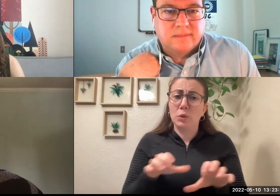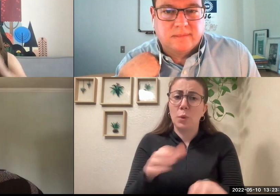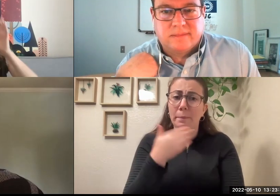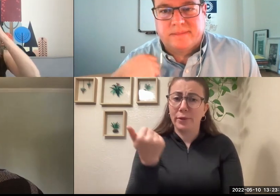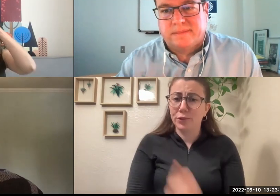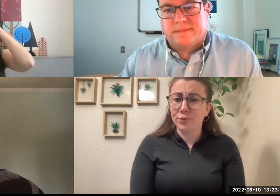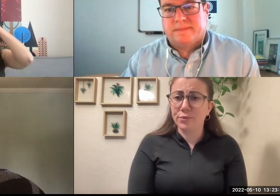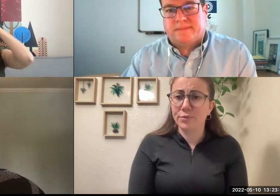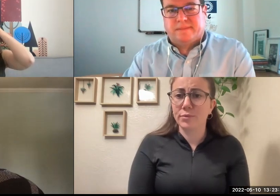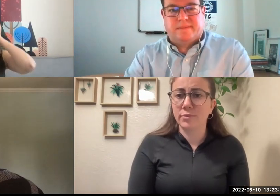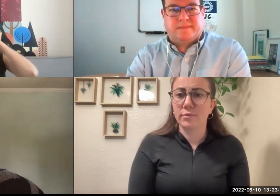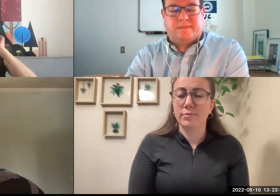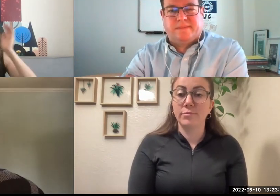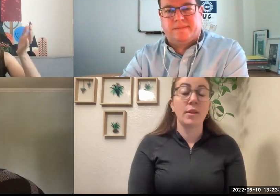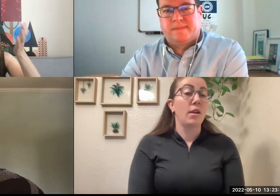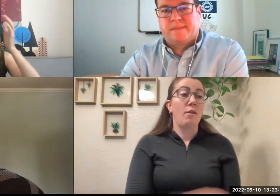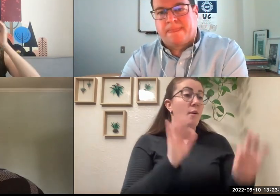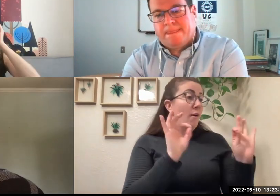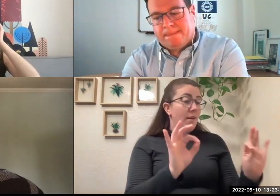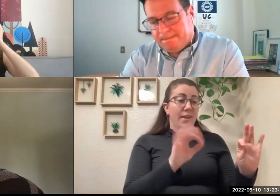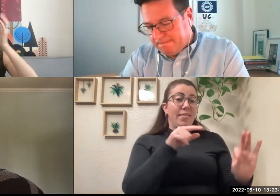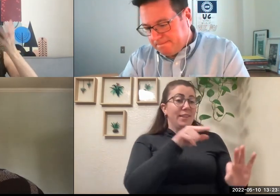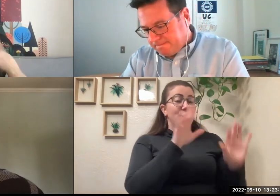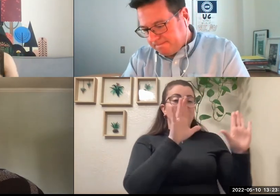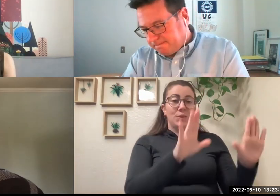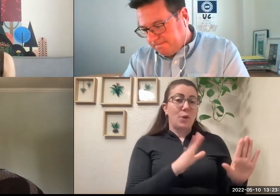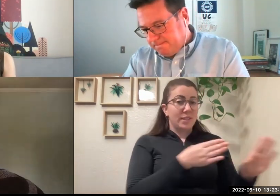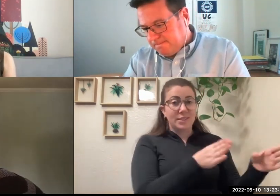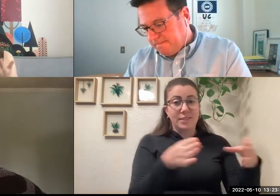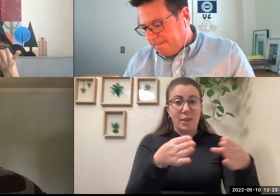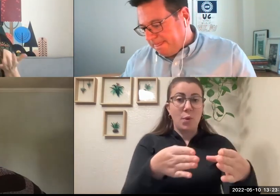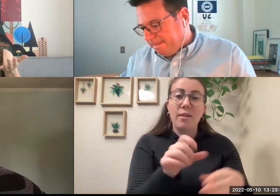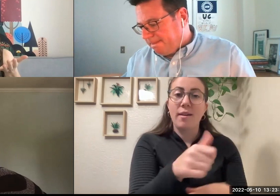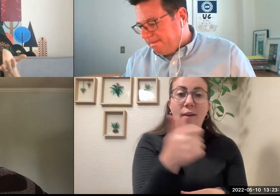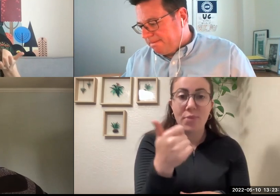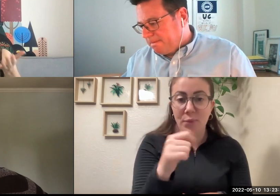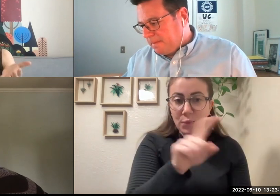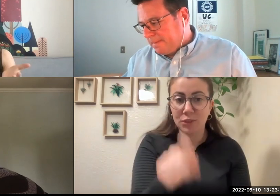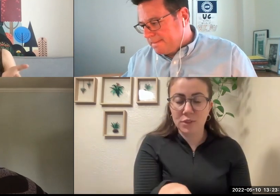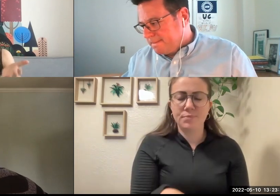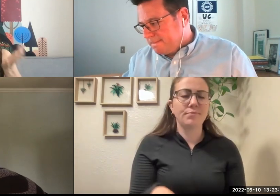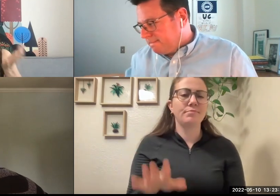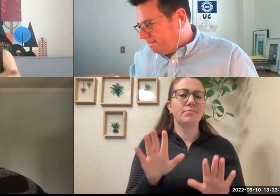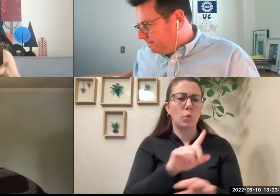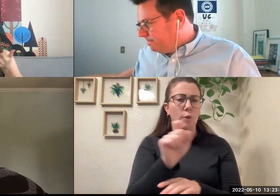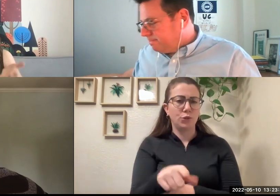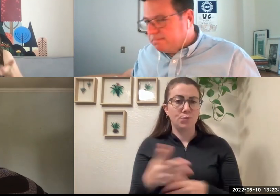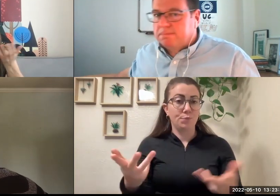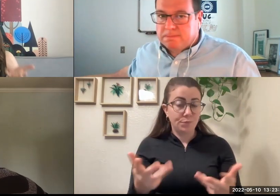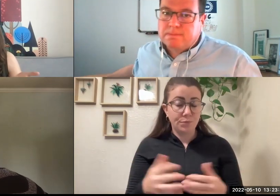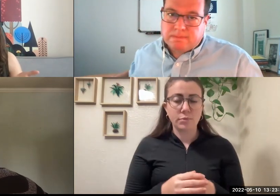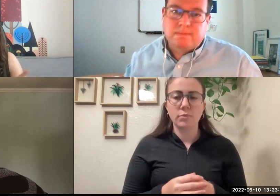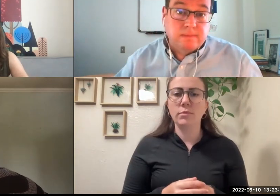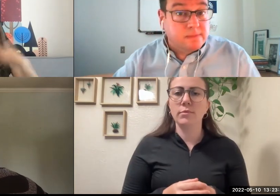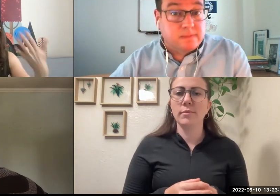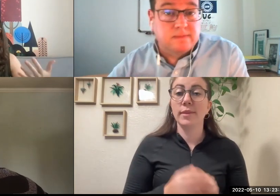is a great segue into another question that one of our students asked, which is what can be done at the federal and state level to